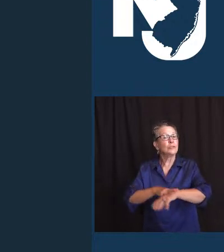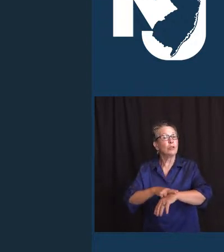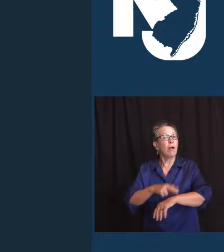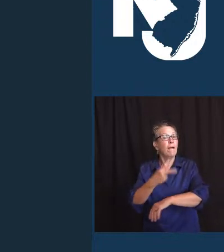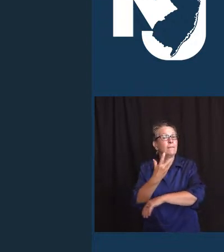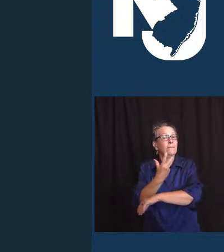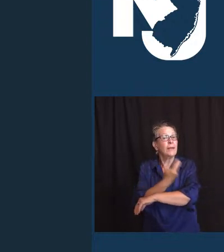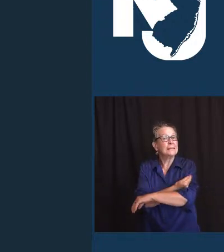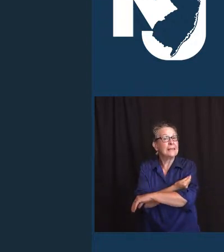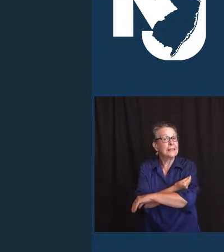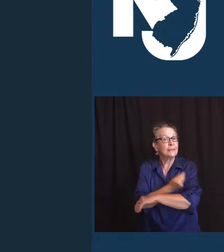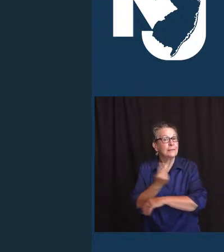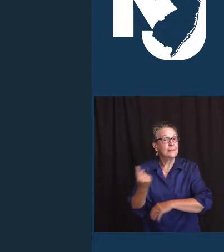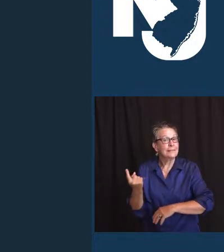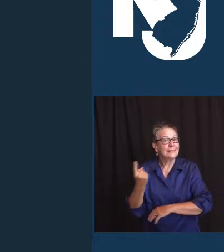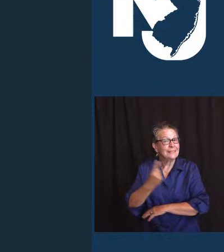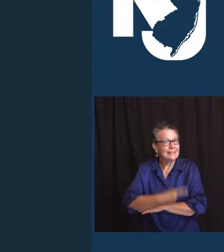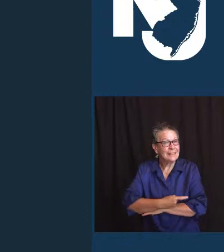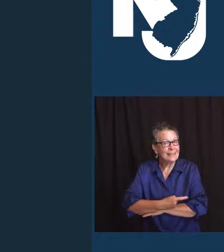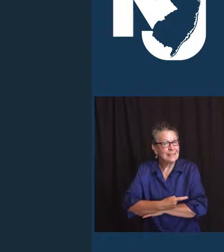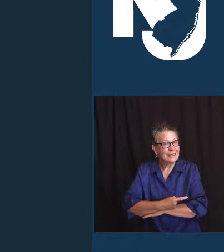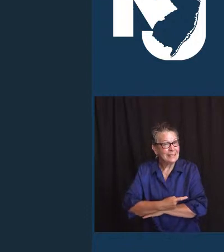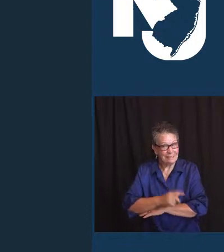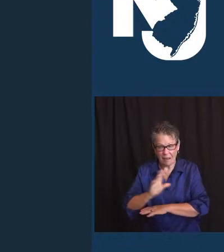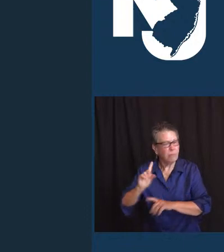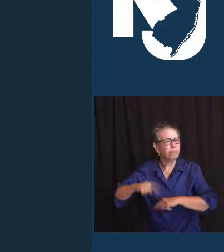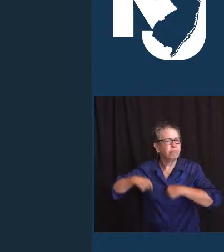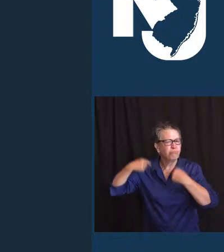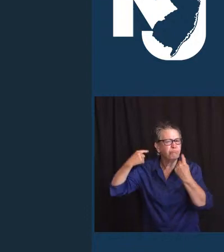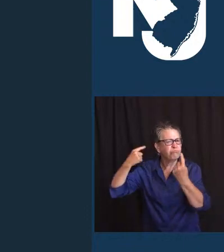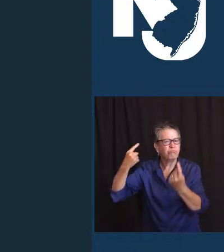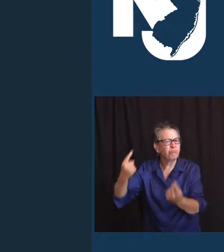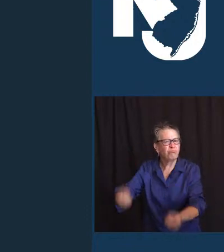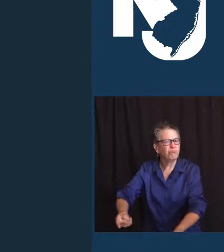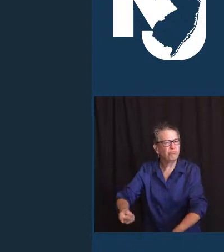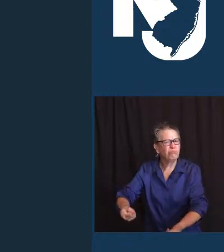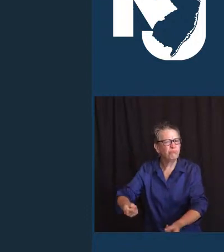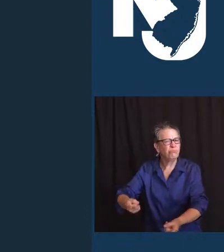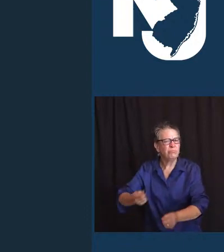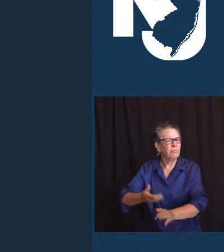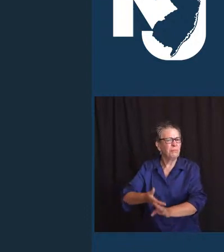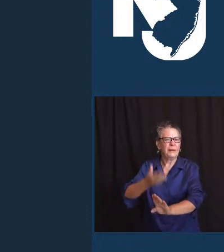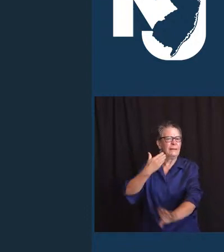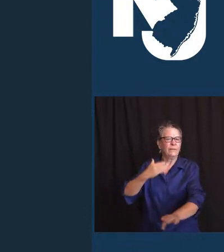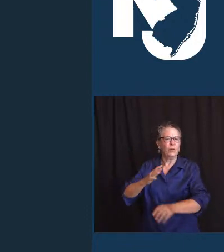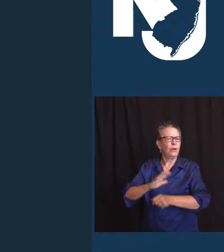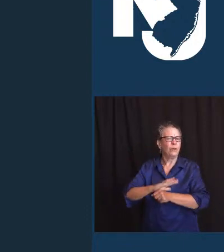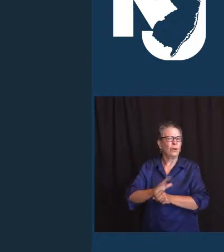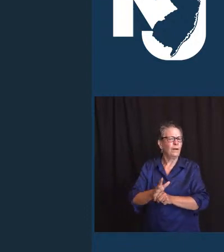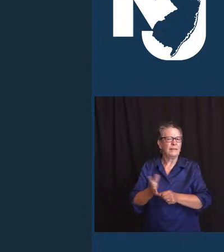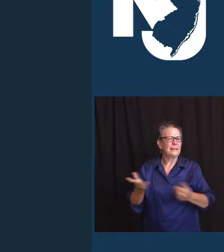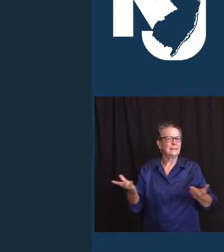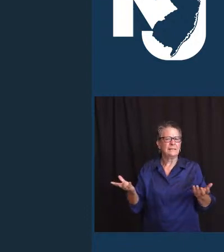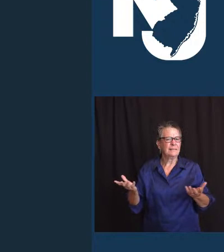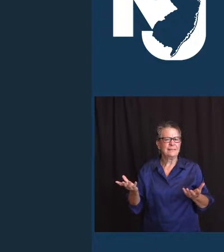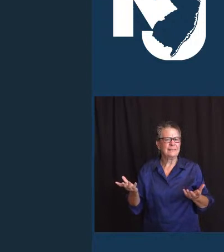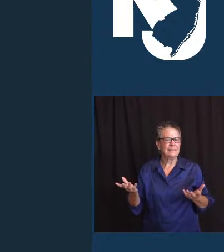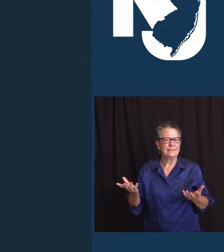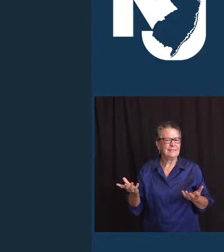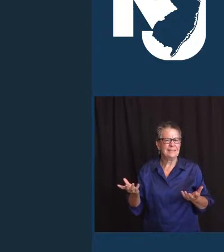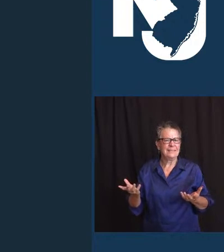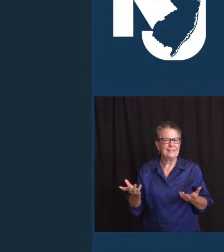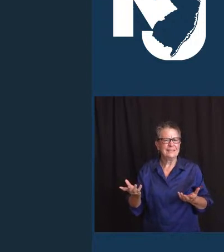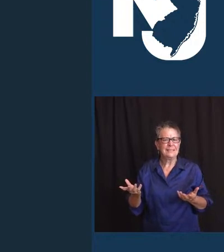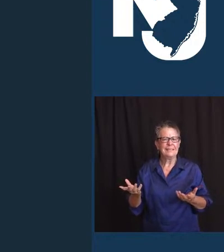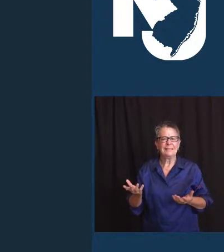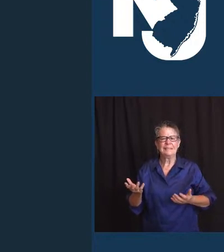but this year with the vaccines in our toolbox, it takes on a special meaning. As I said at the beginning, the vaccines are proving to be